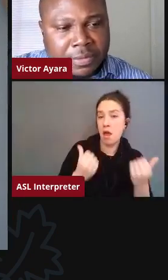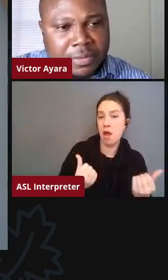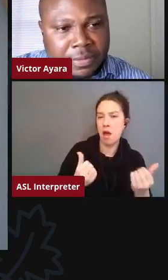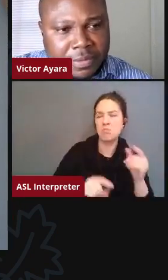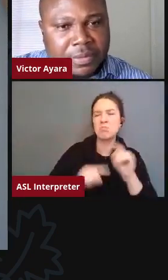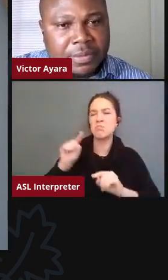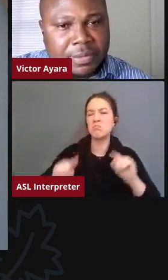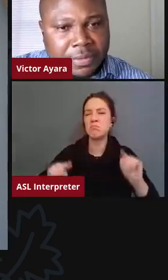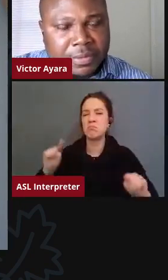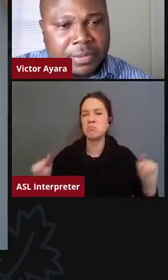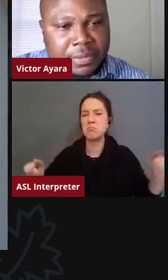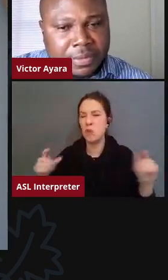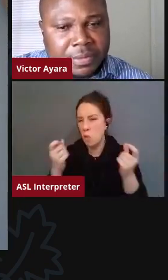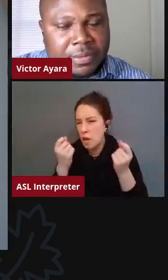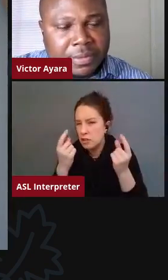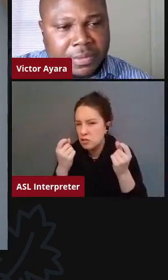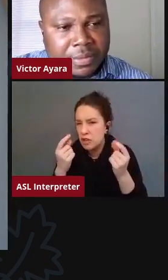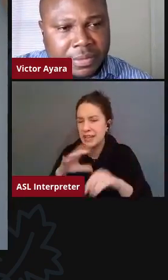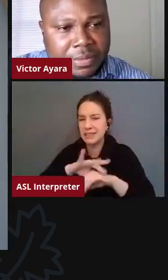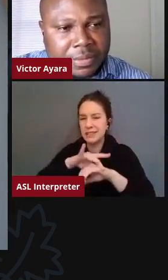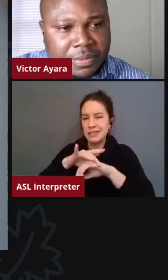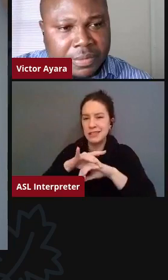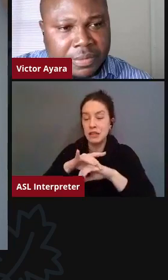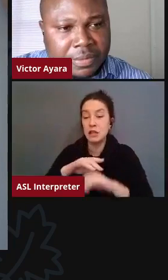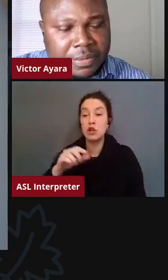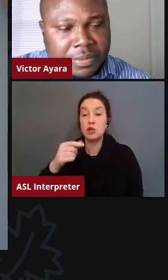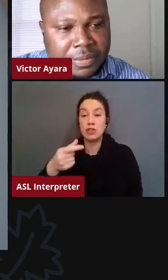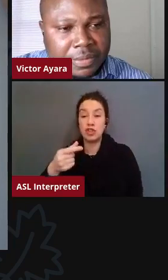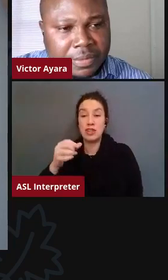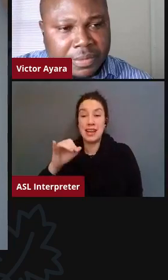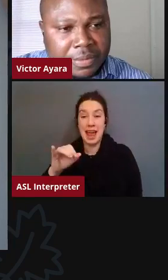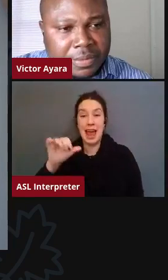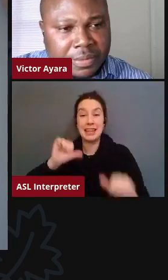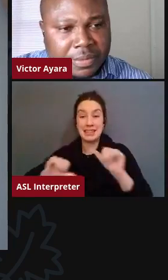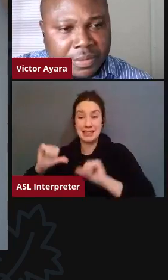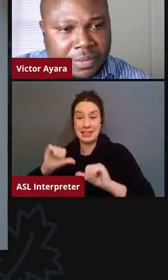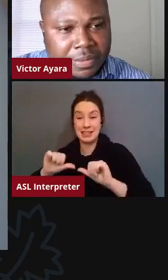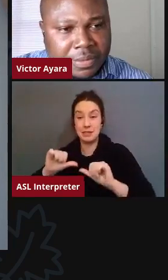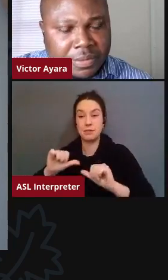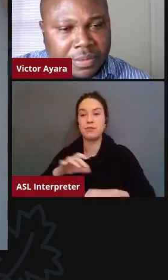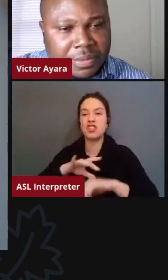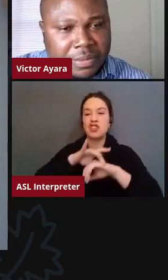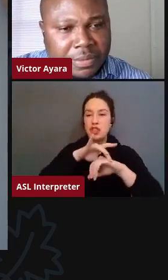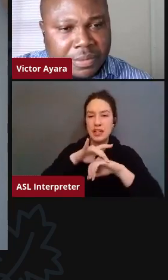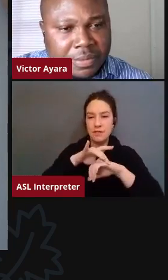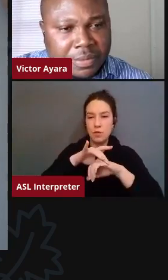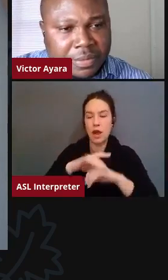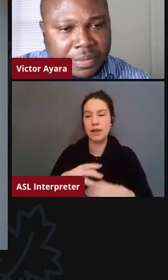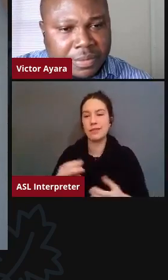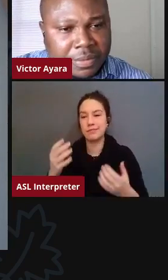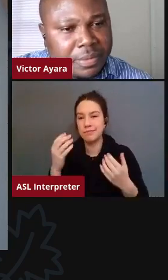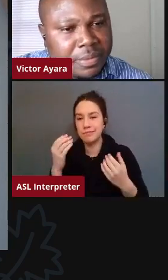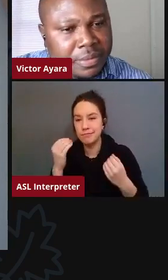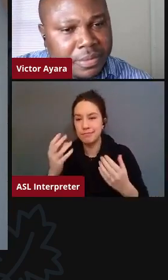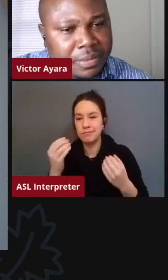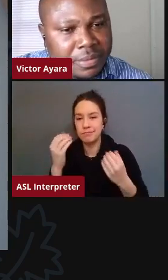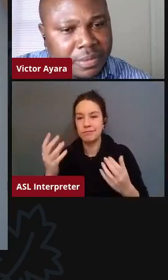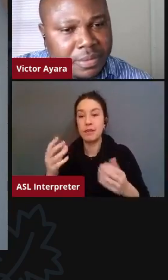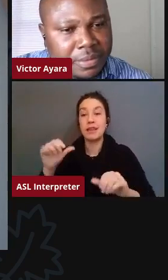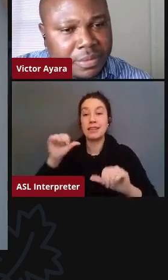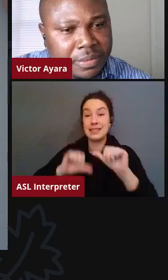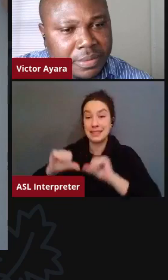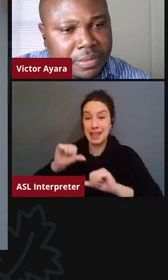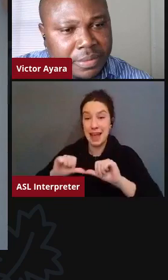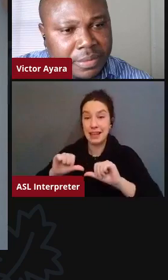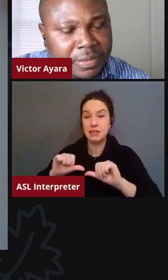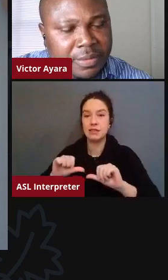understanding those. And then the GI science part, so geographic information science, is really just about combining that